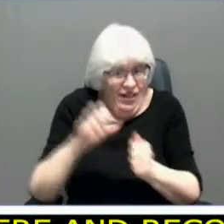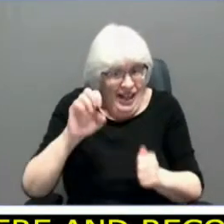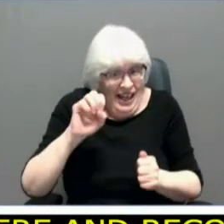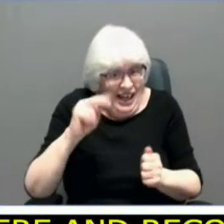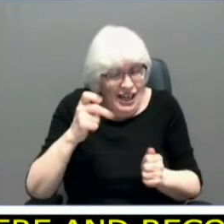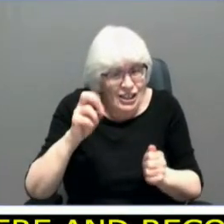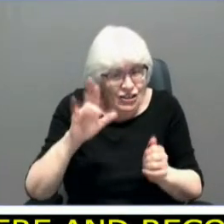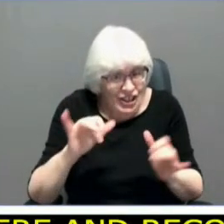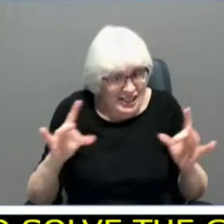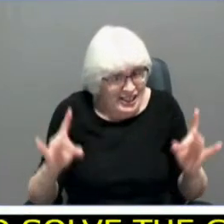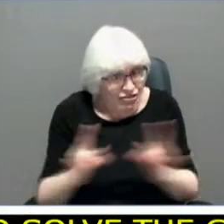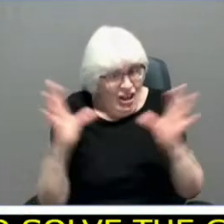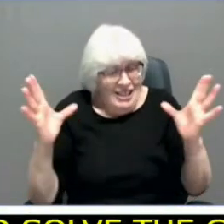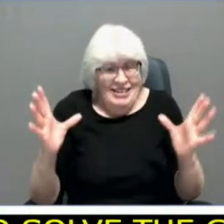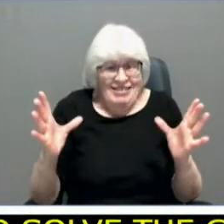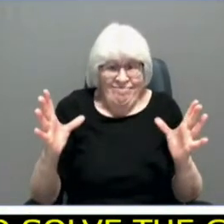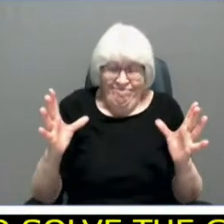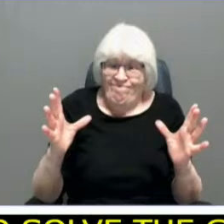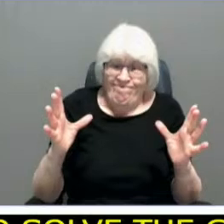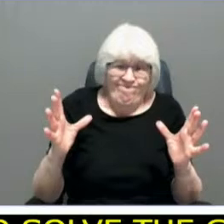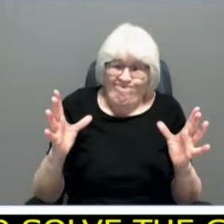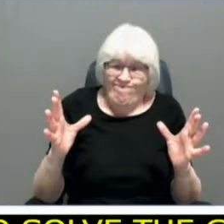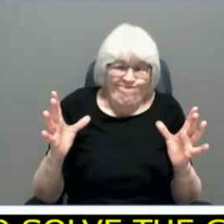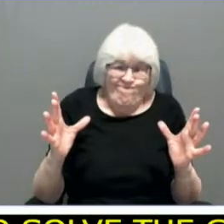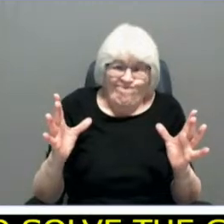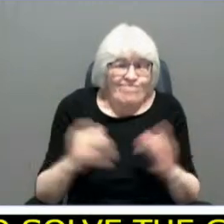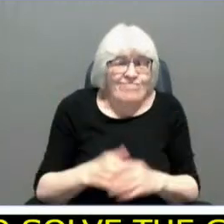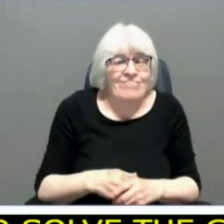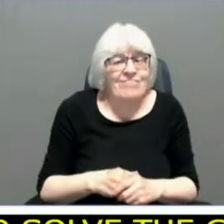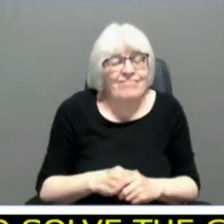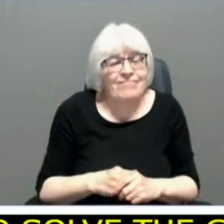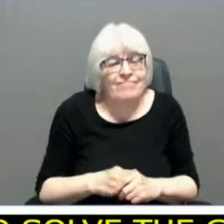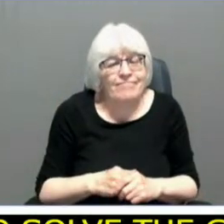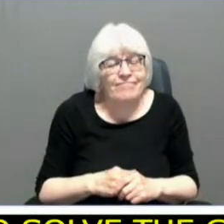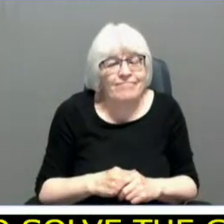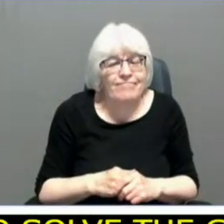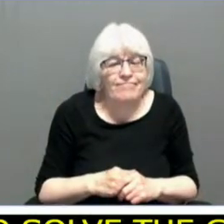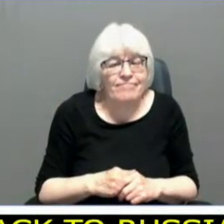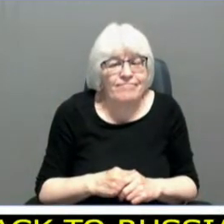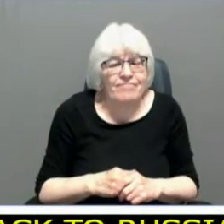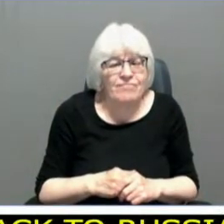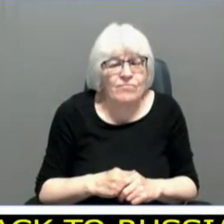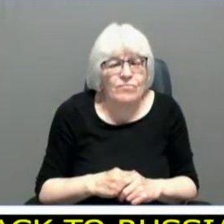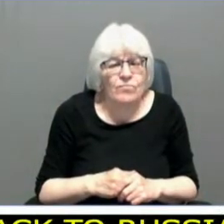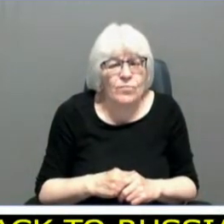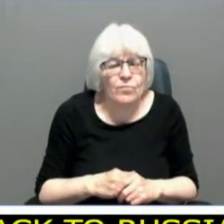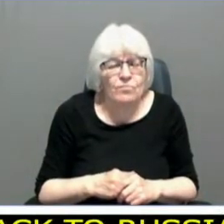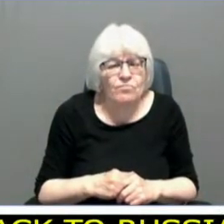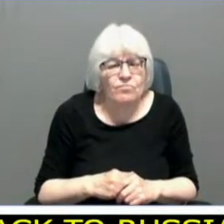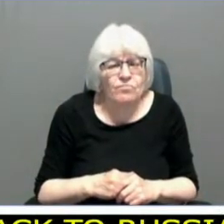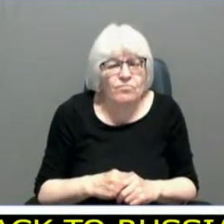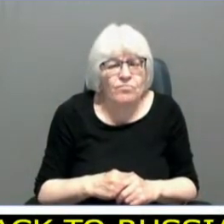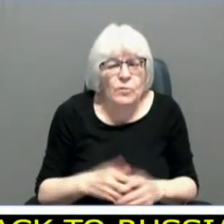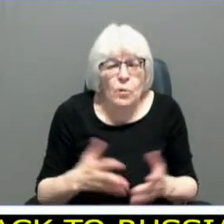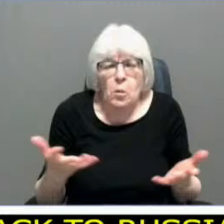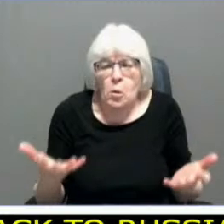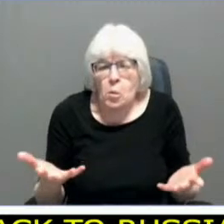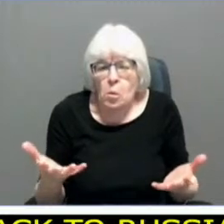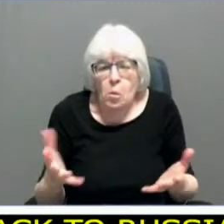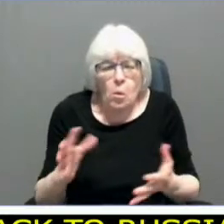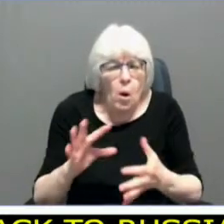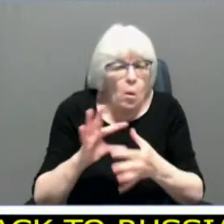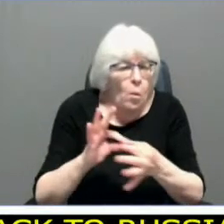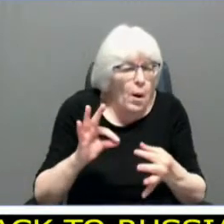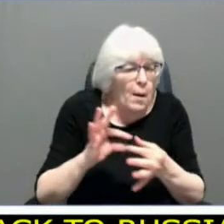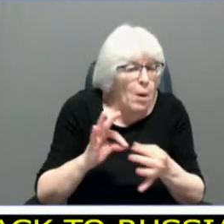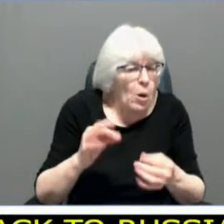quite brilliant. I'll end there. What about gas tax at the pump? That is under provincial